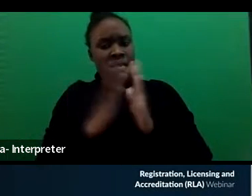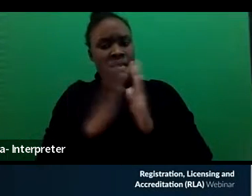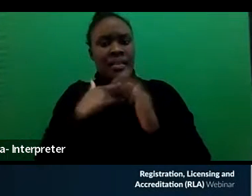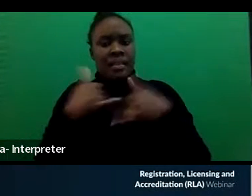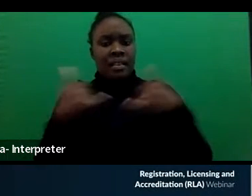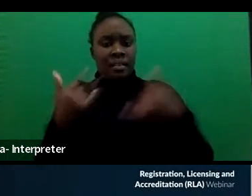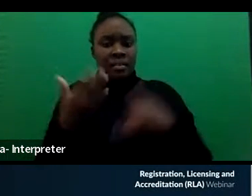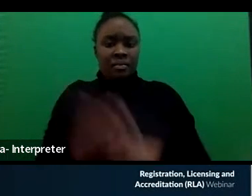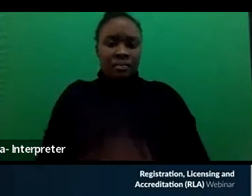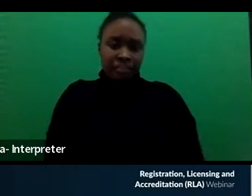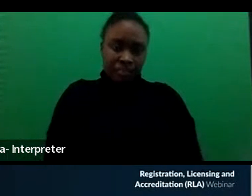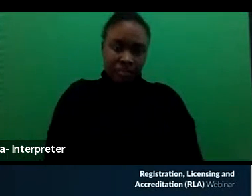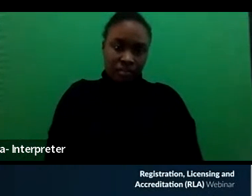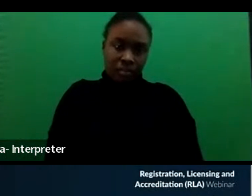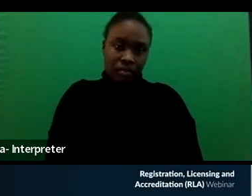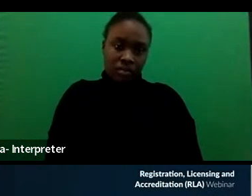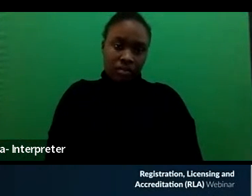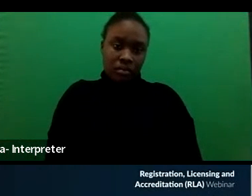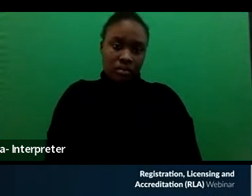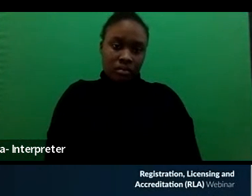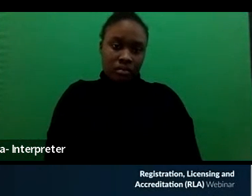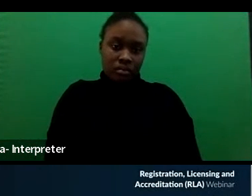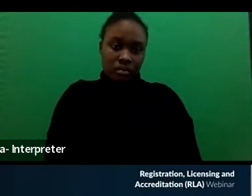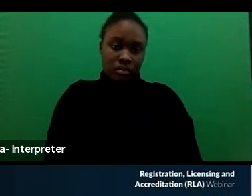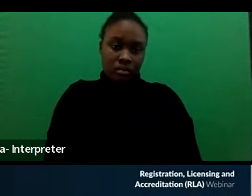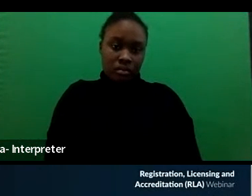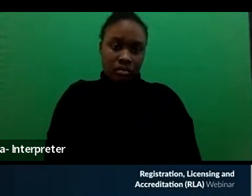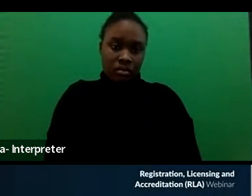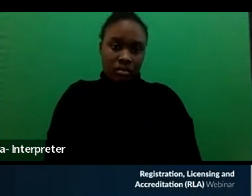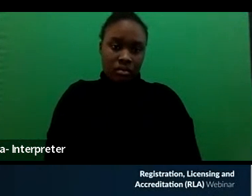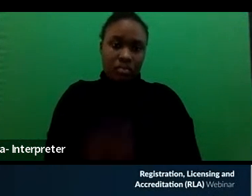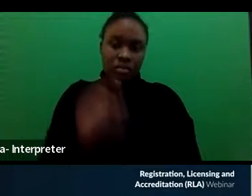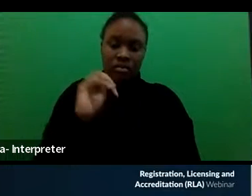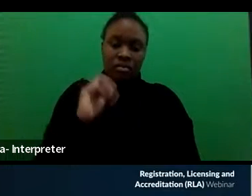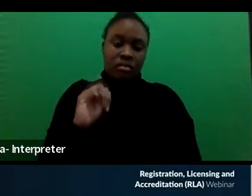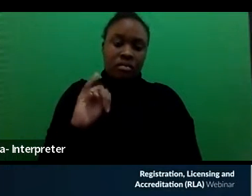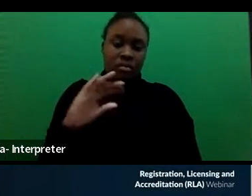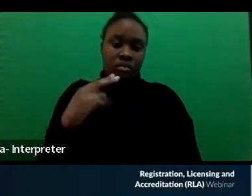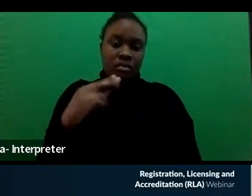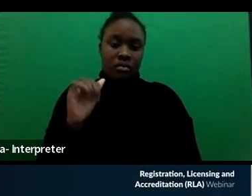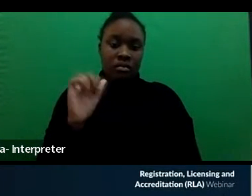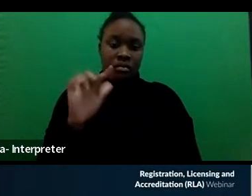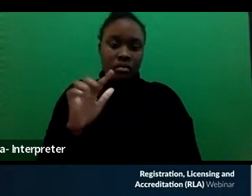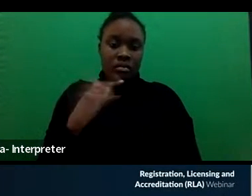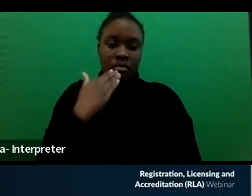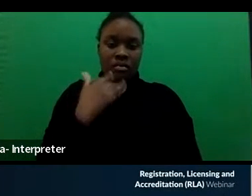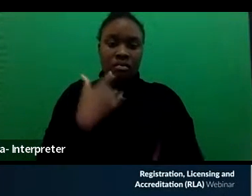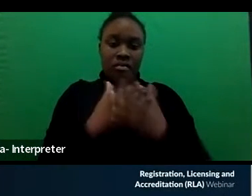I'll request Michael to take the question for us.